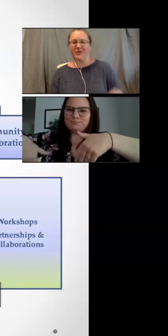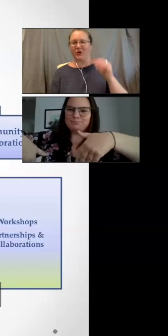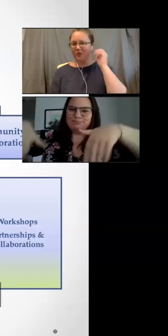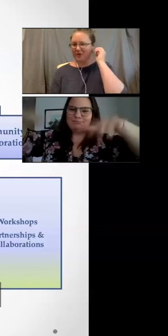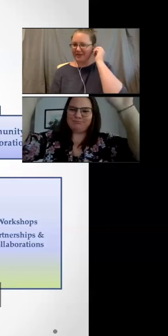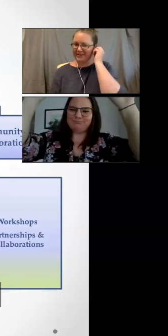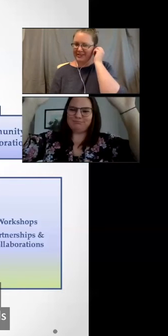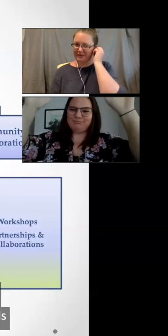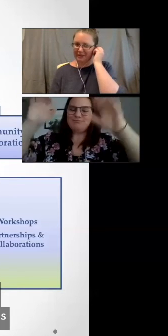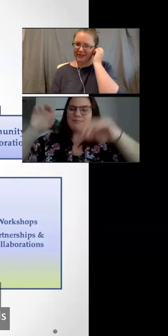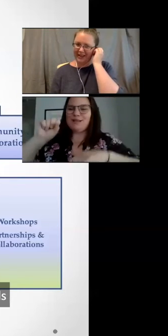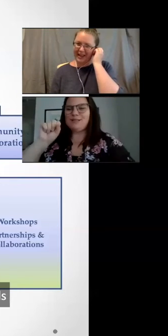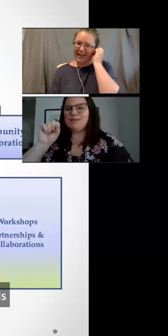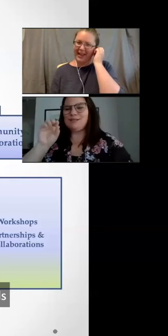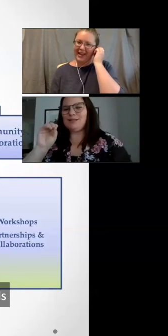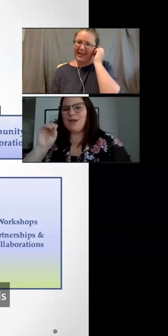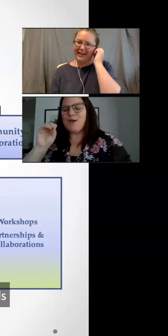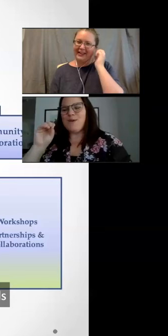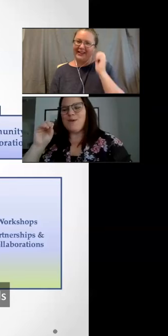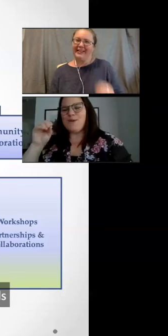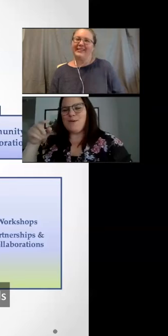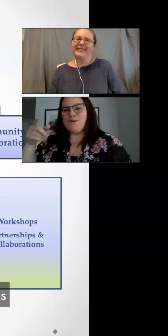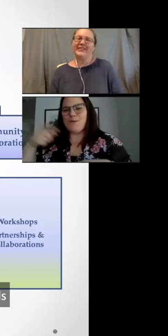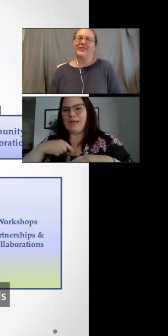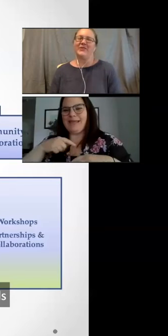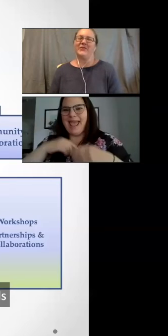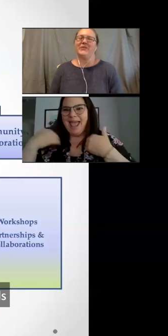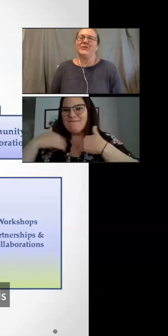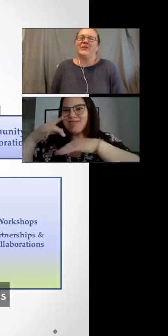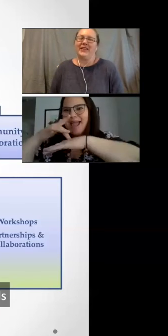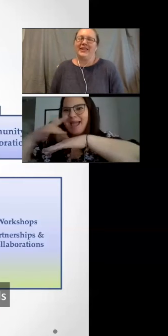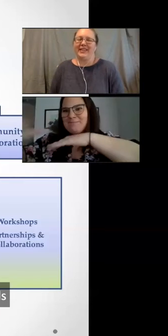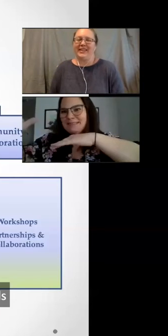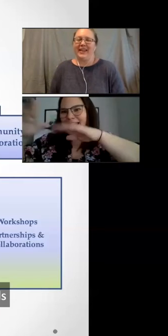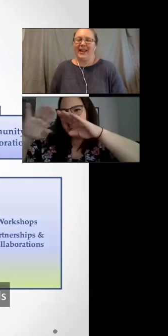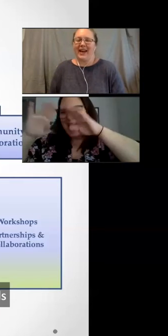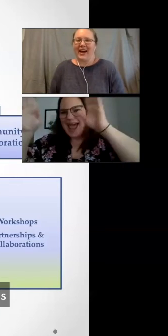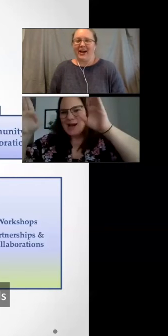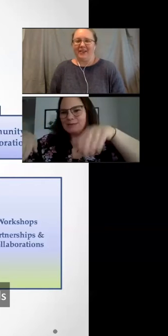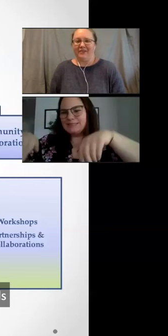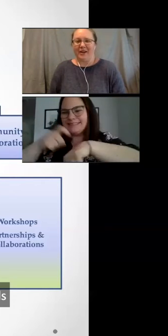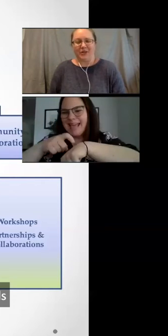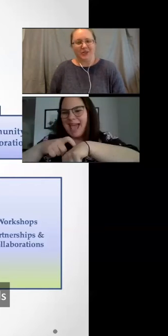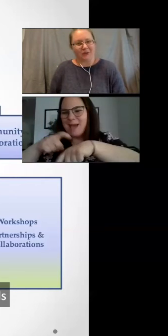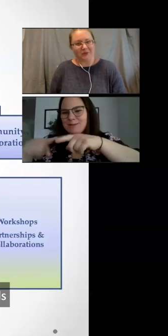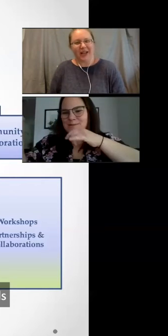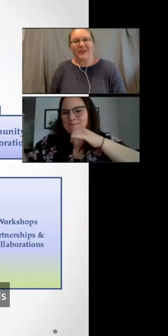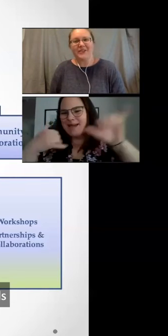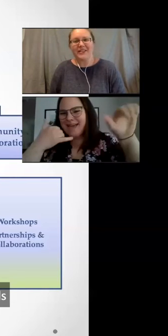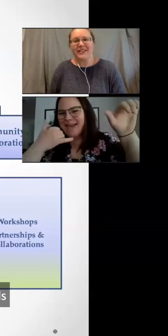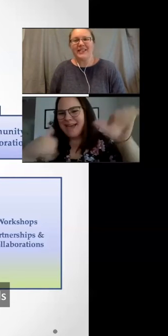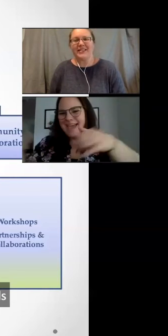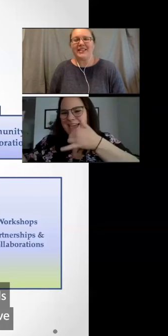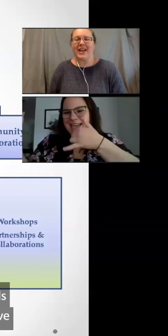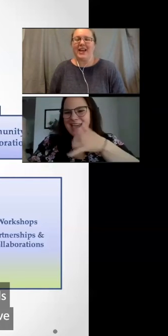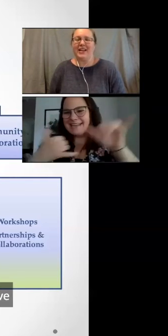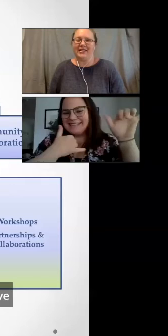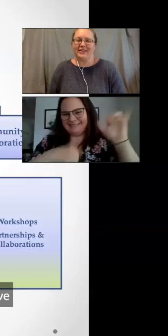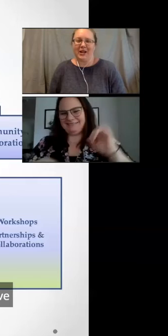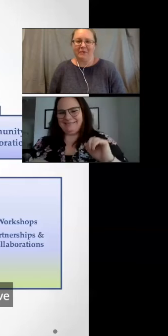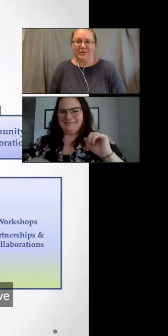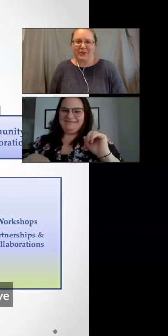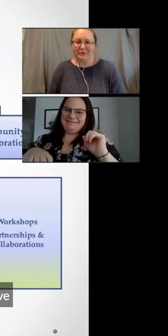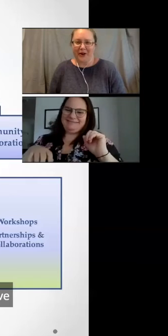have gone home. It's the summer. And so we have a bunch of empty houses and